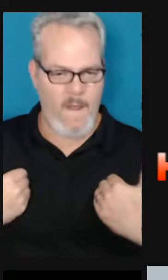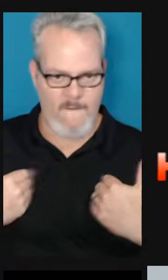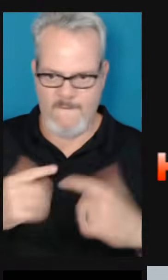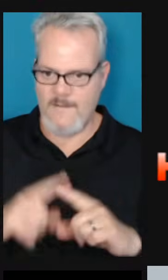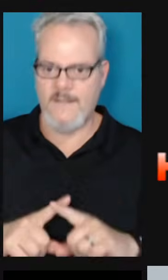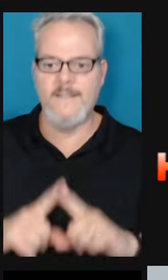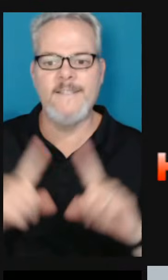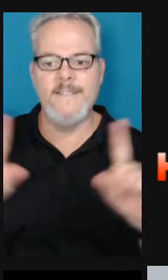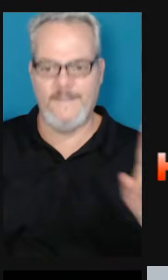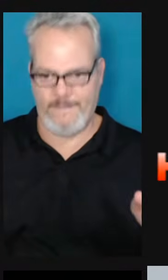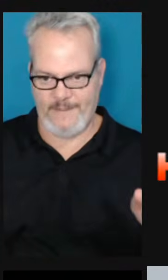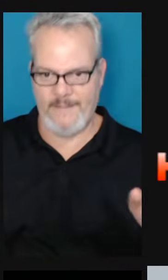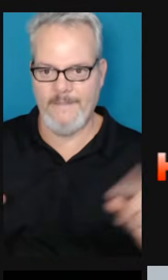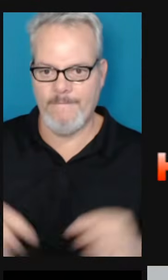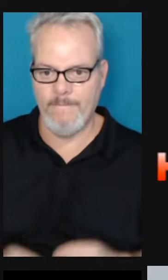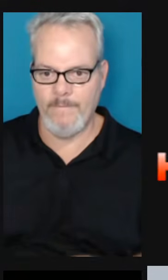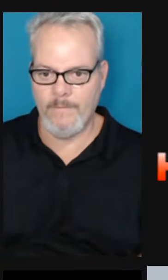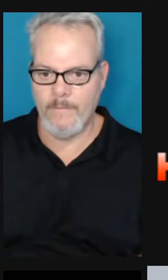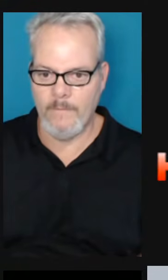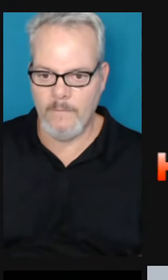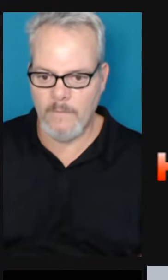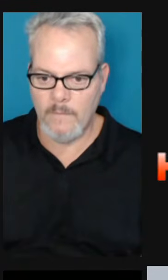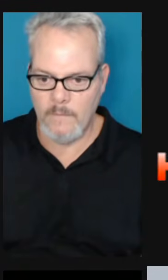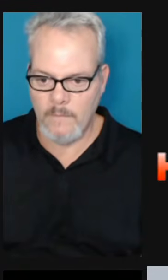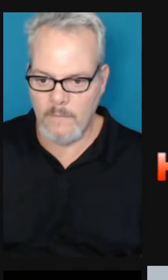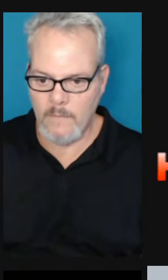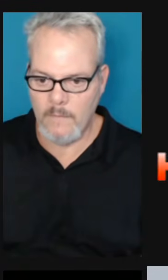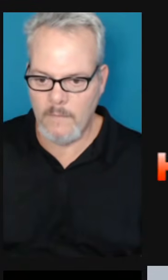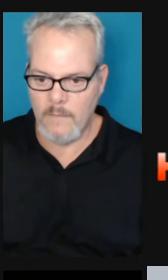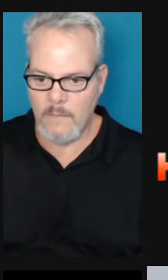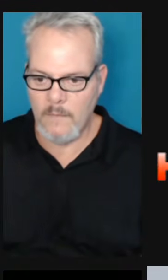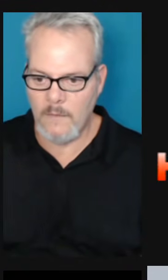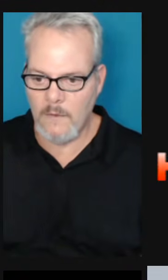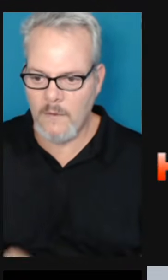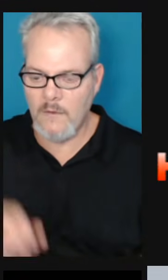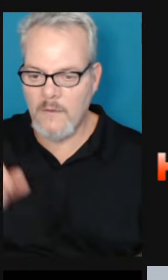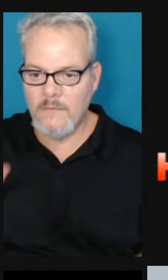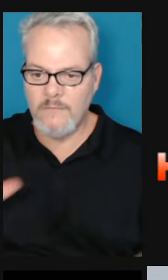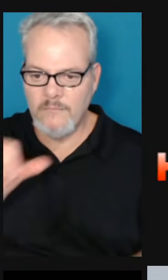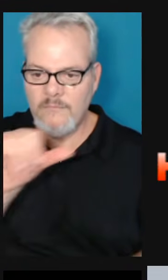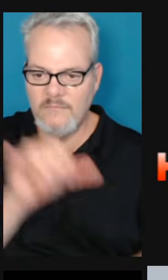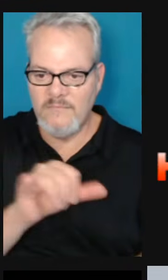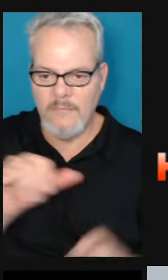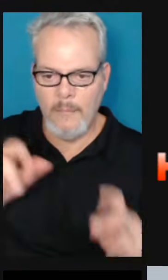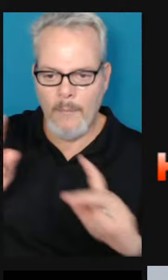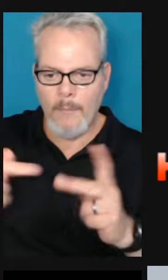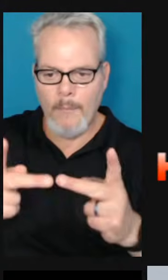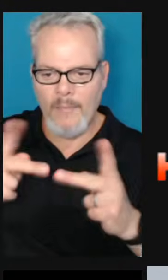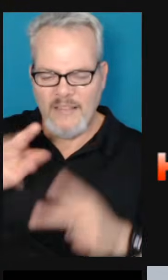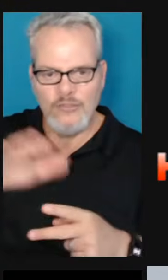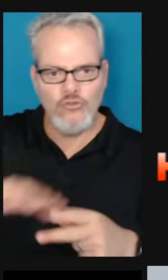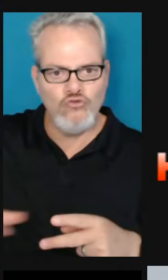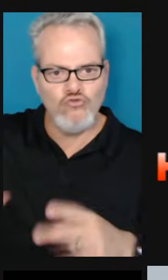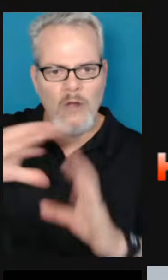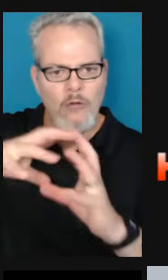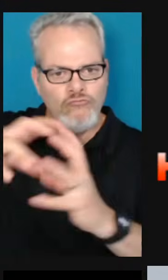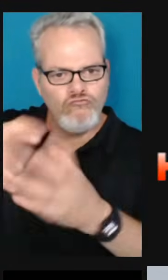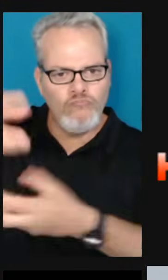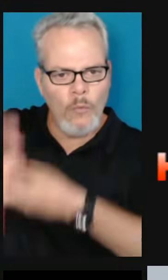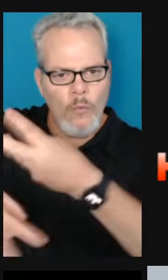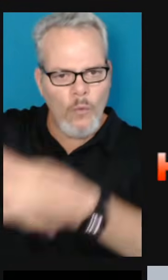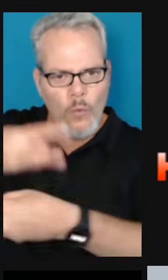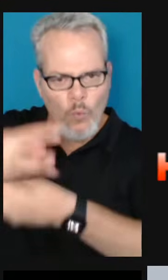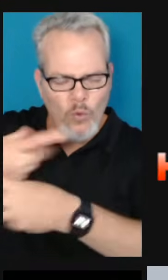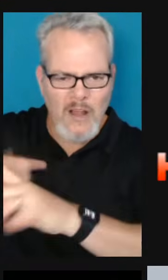this guidance comes from. Right. Places like Pinatubo, for example, right, like which have like pyroclastic flows end